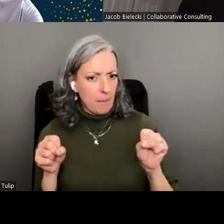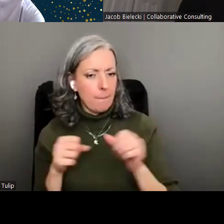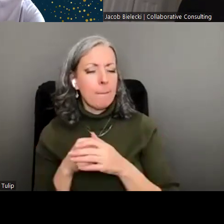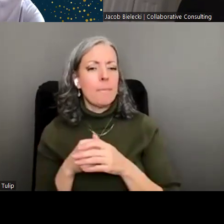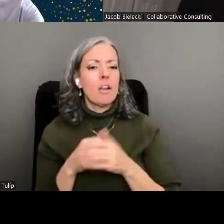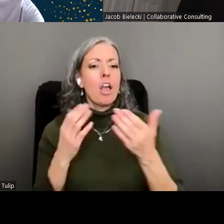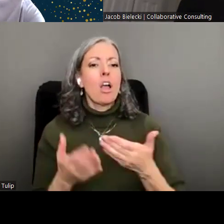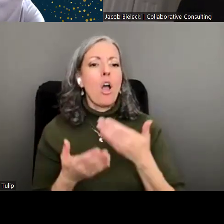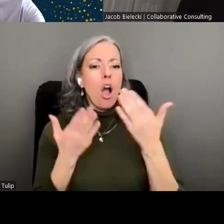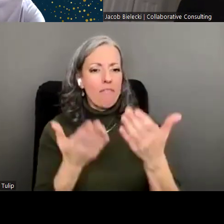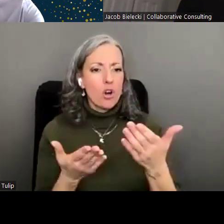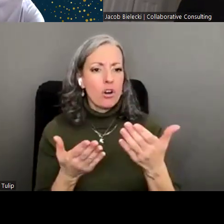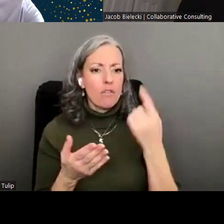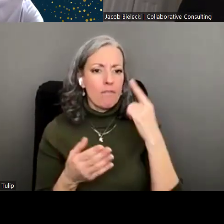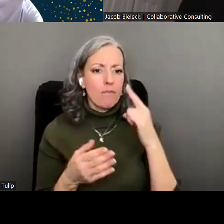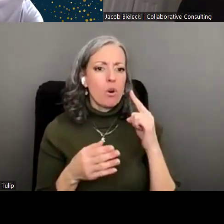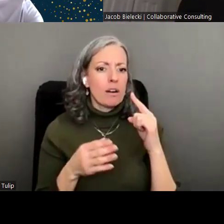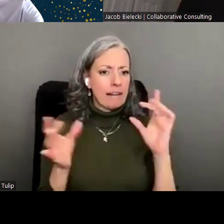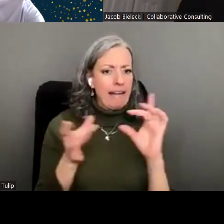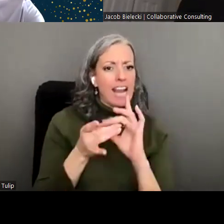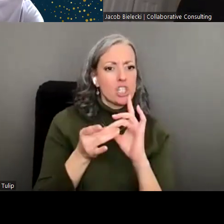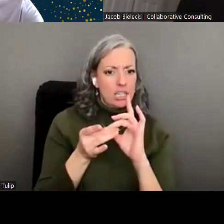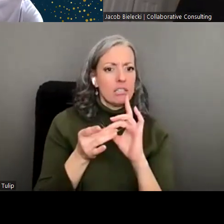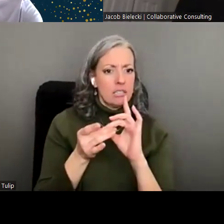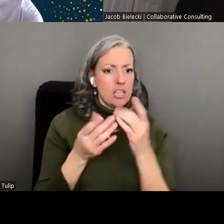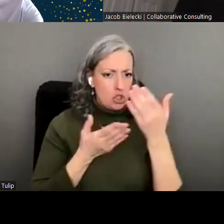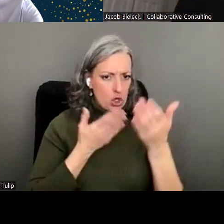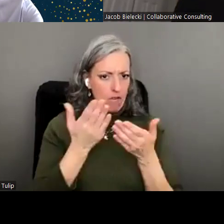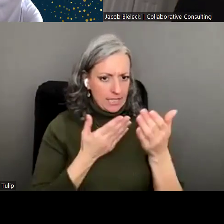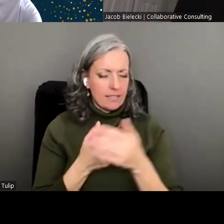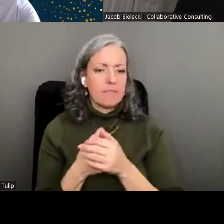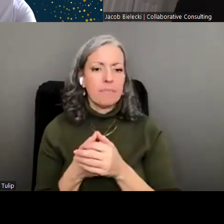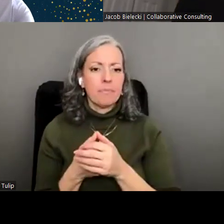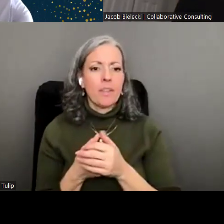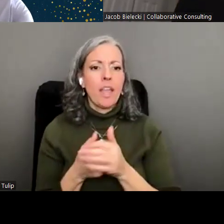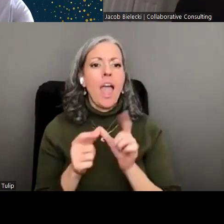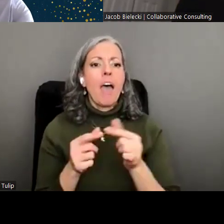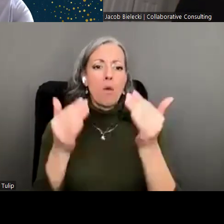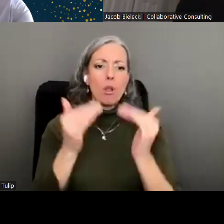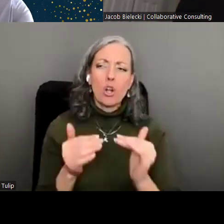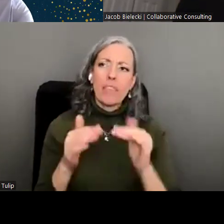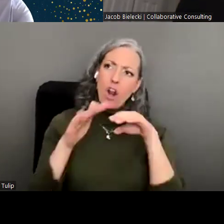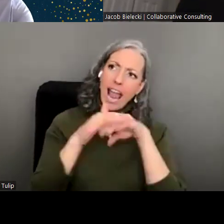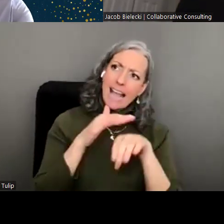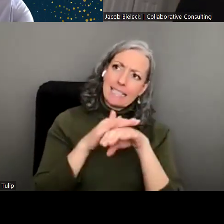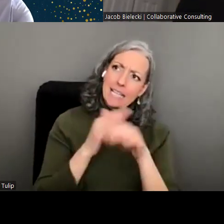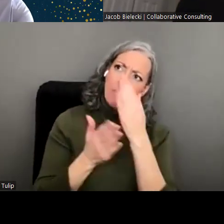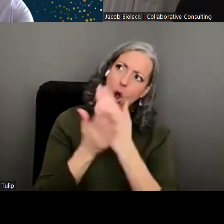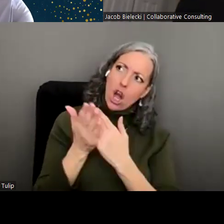the Aging and Disability Resource Connection service. Then we look at the access piece, which